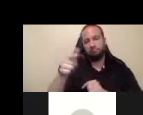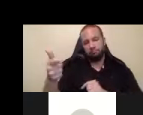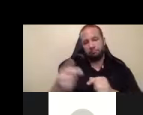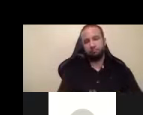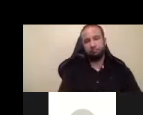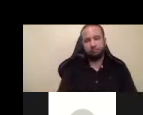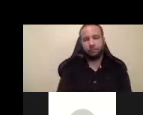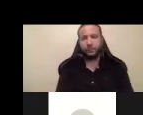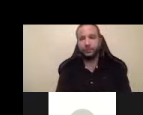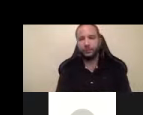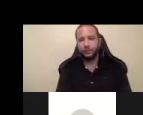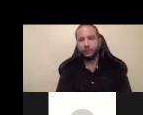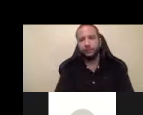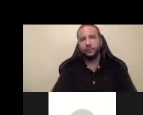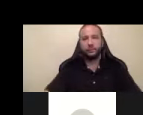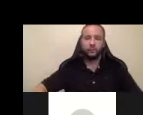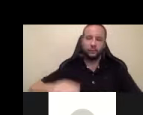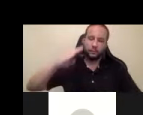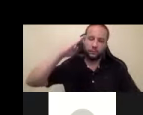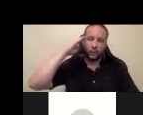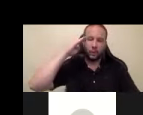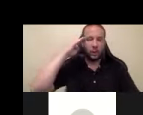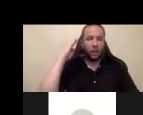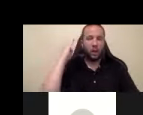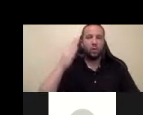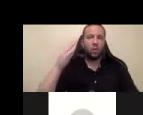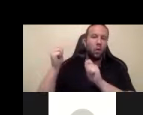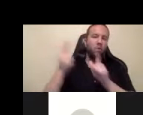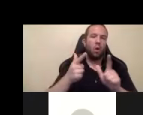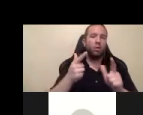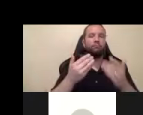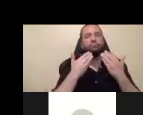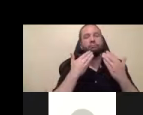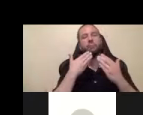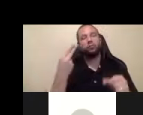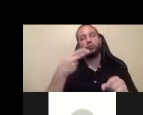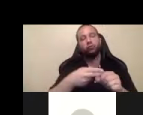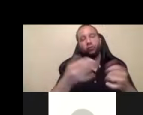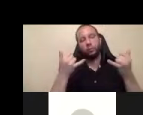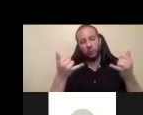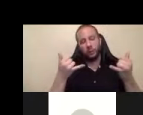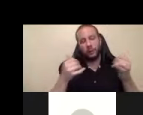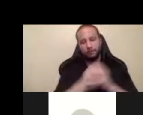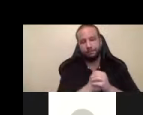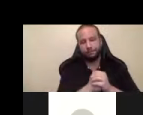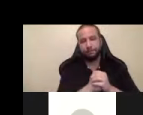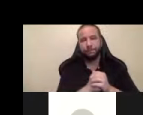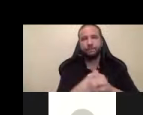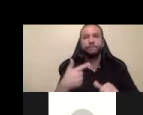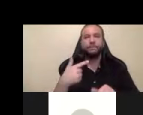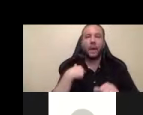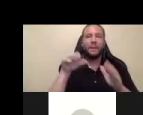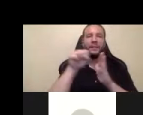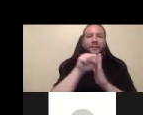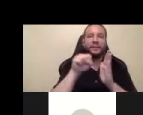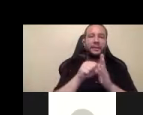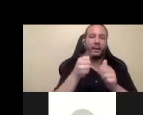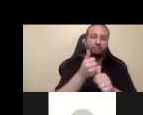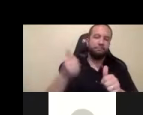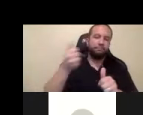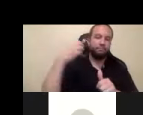Good evening, everyone, and thank you for being here with us. Yes, I am the state's Chief Resilience Officer. I've